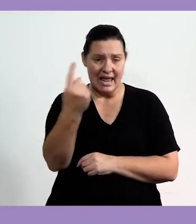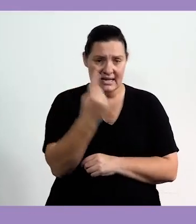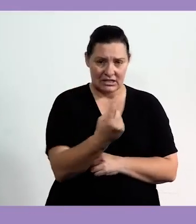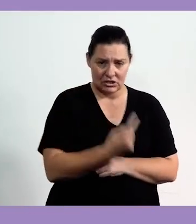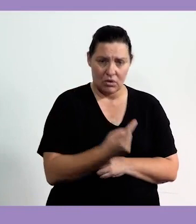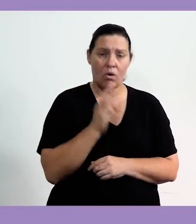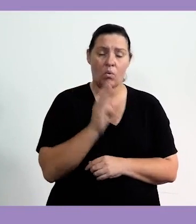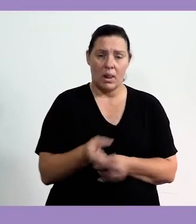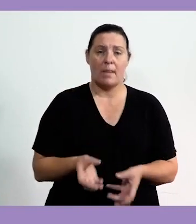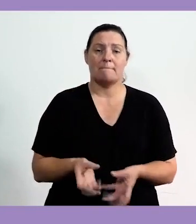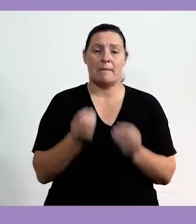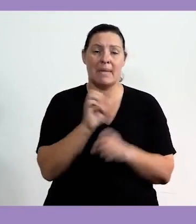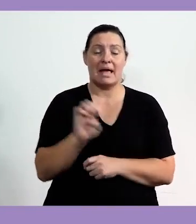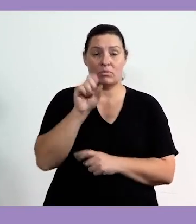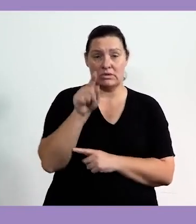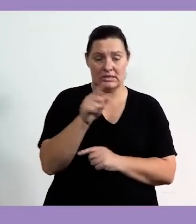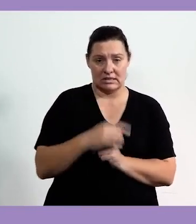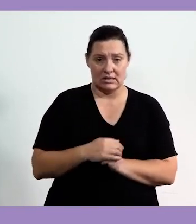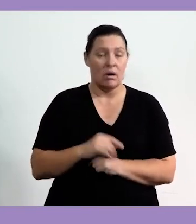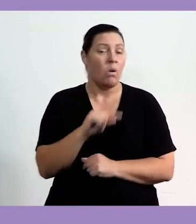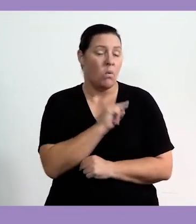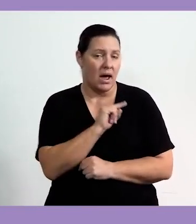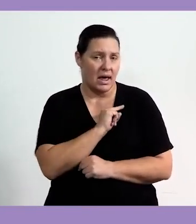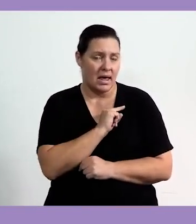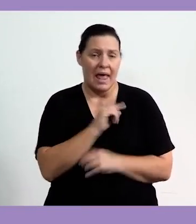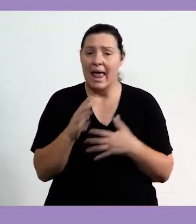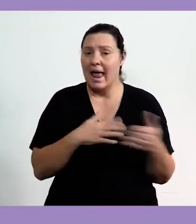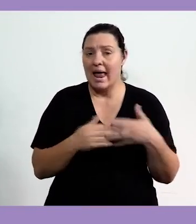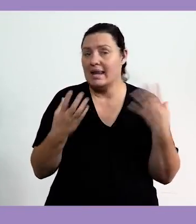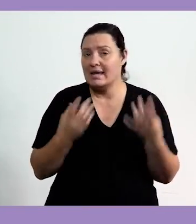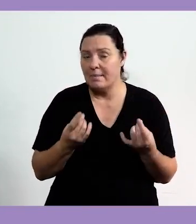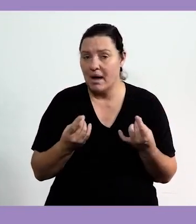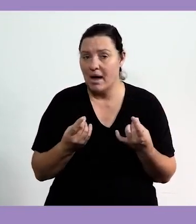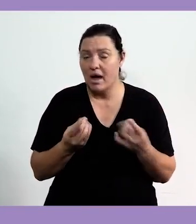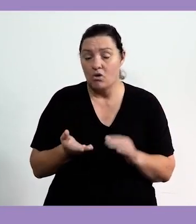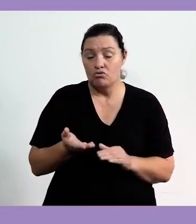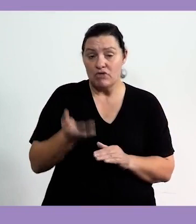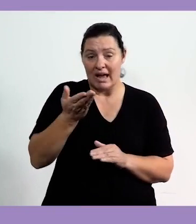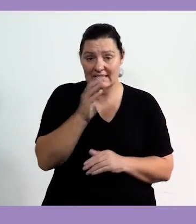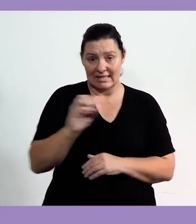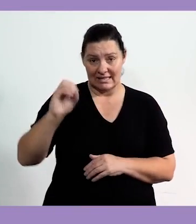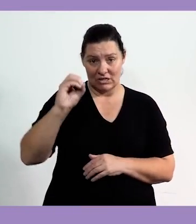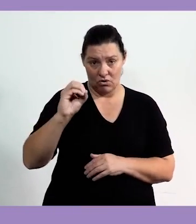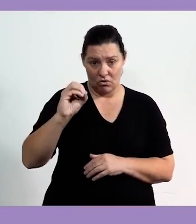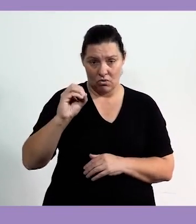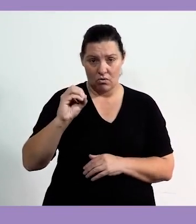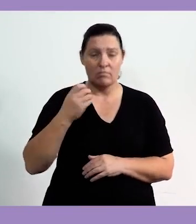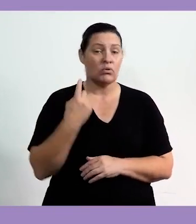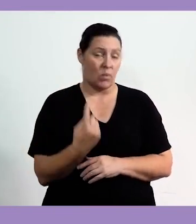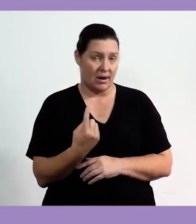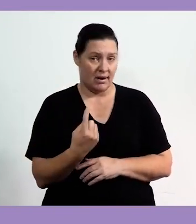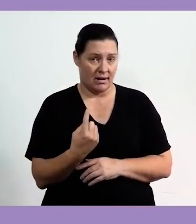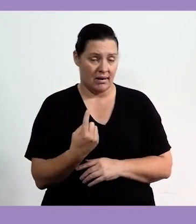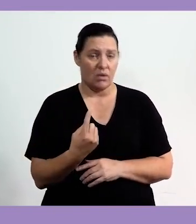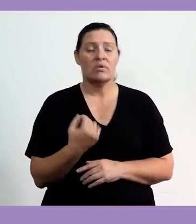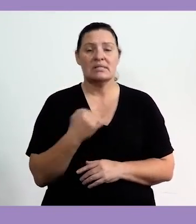each factor will get that exponent. But because any number raised to the exponent